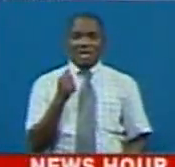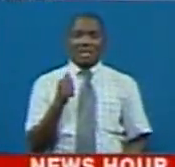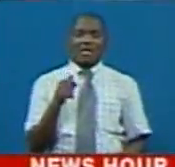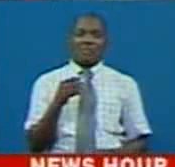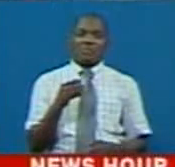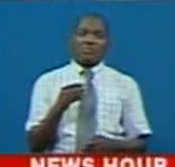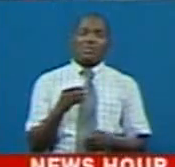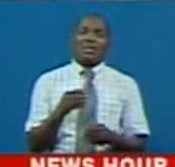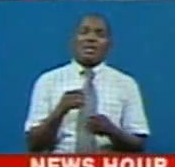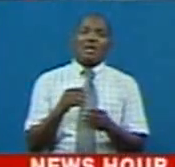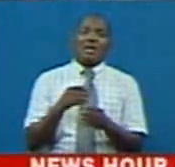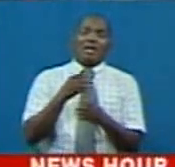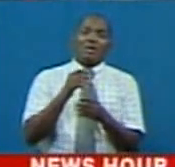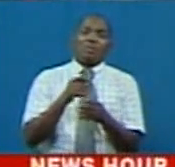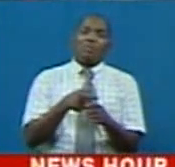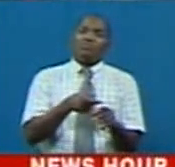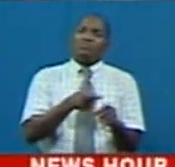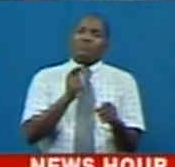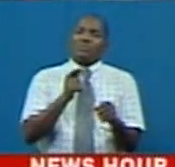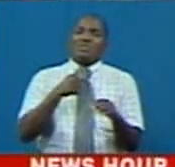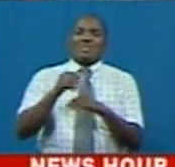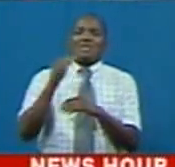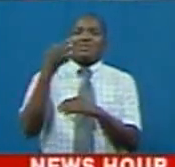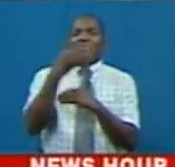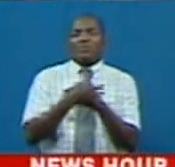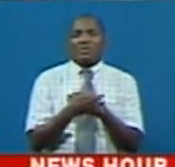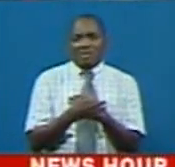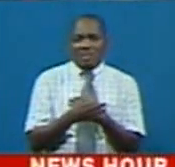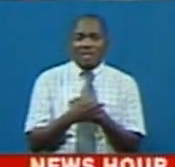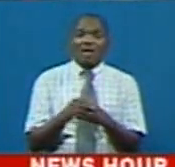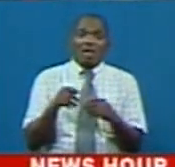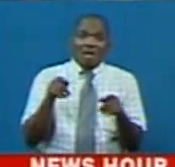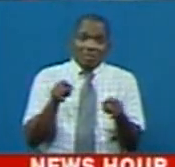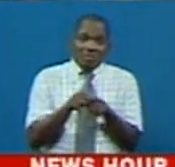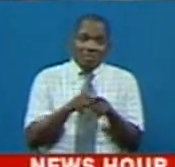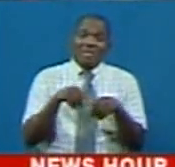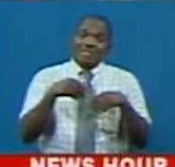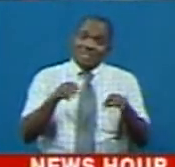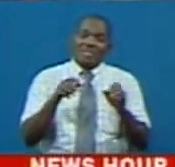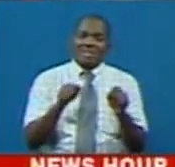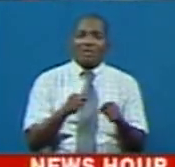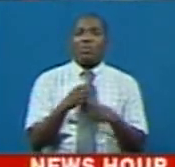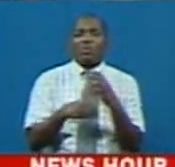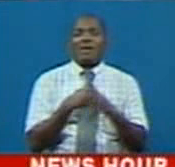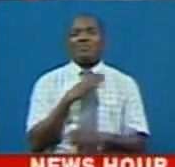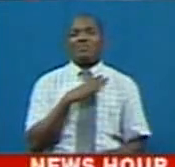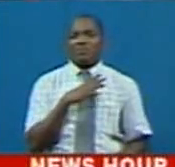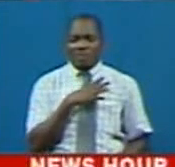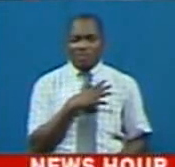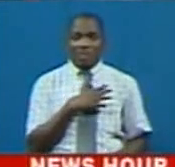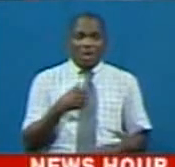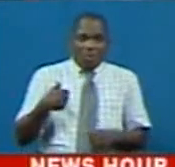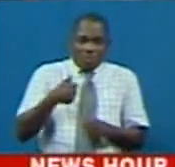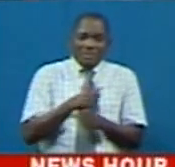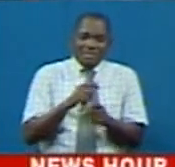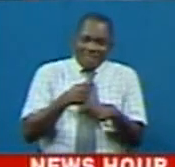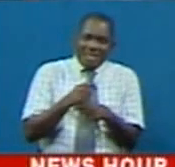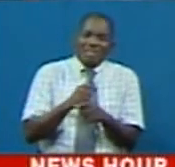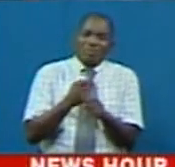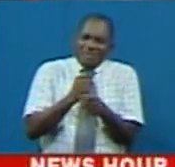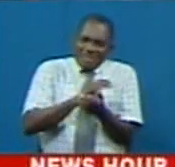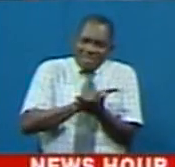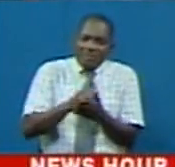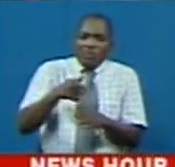and then send them to the foreign market? We should, even though if we can sell some to the world market, we should do our own crude oil and